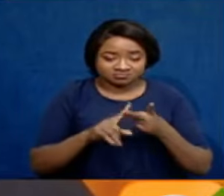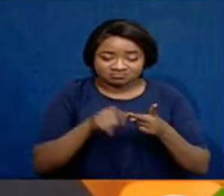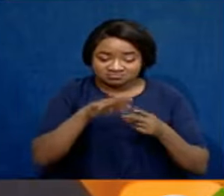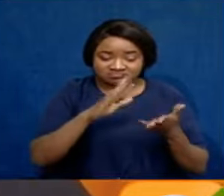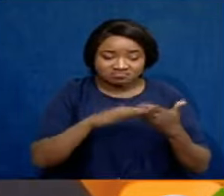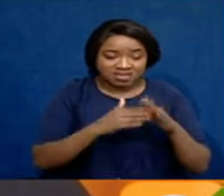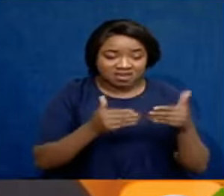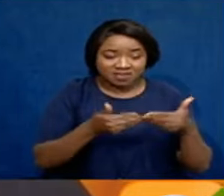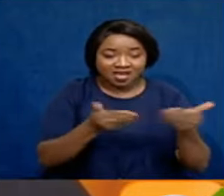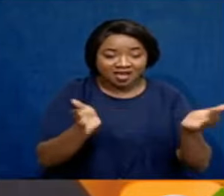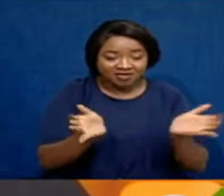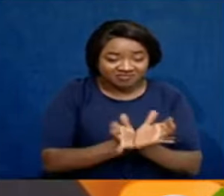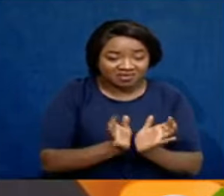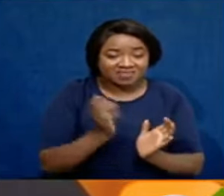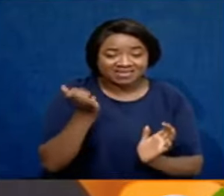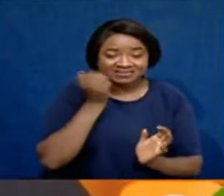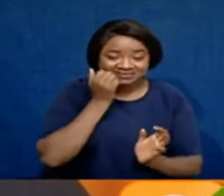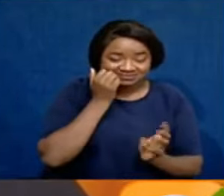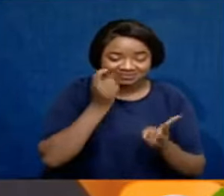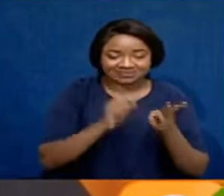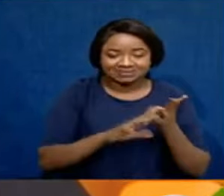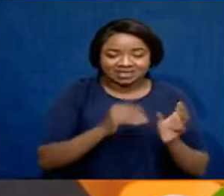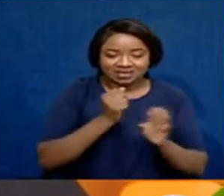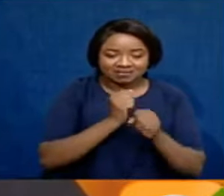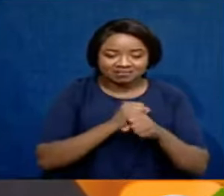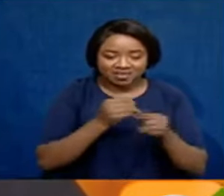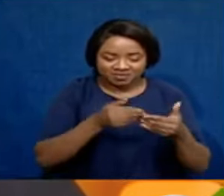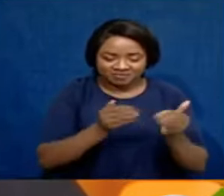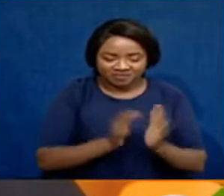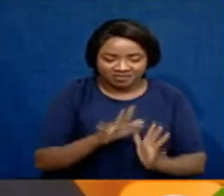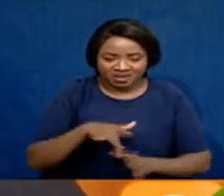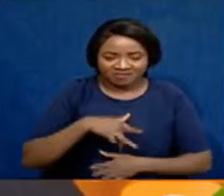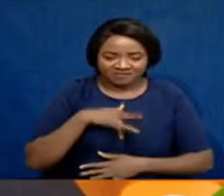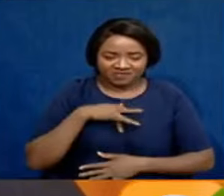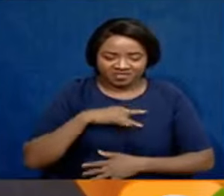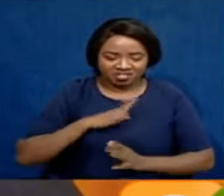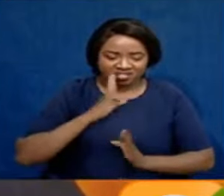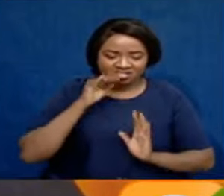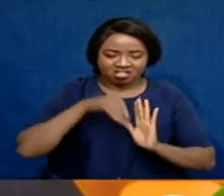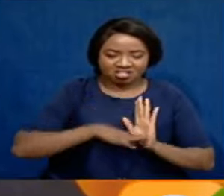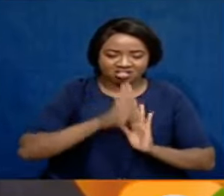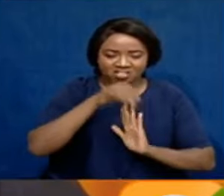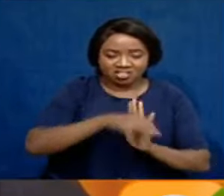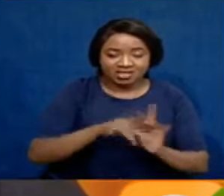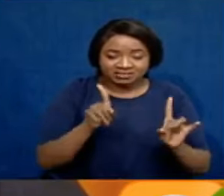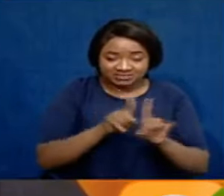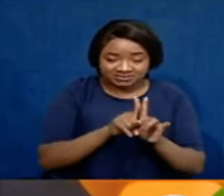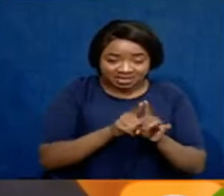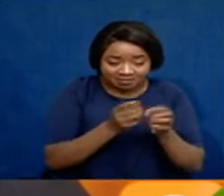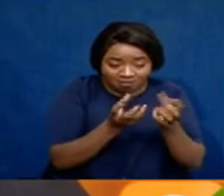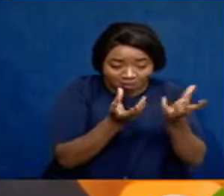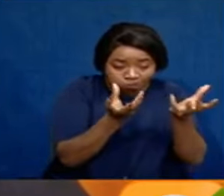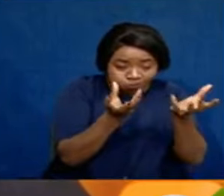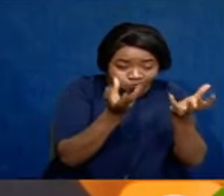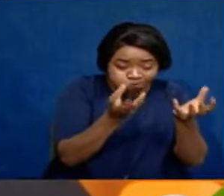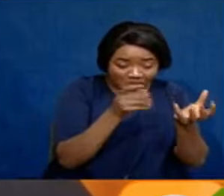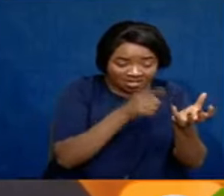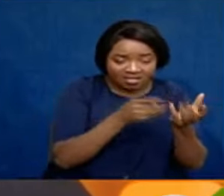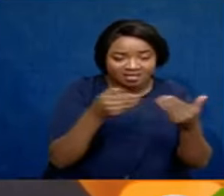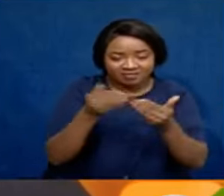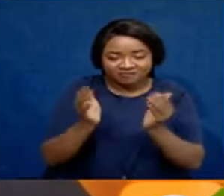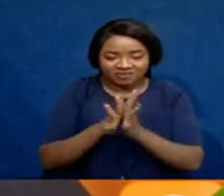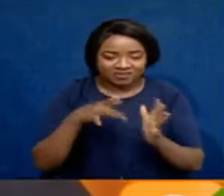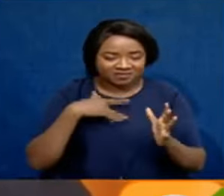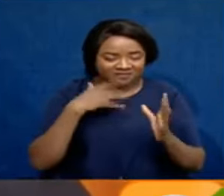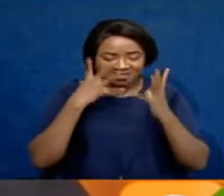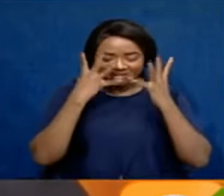disease. Cancer is causing a lot of emotion in the family, and prostate in particular, the family get very sick and very